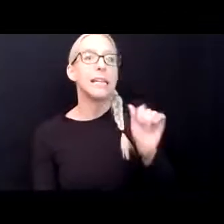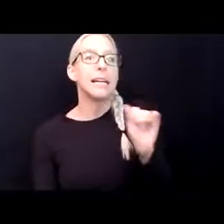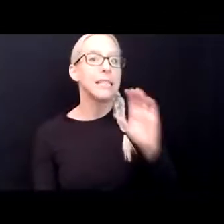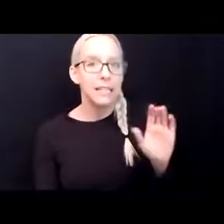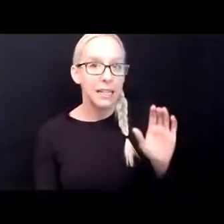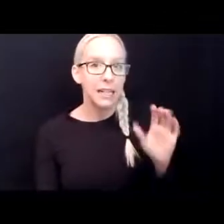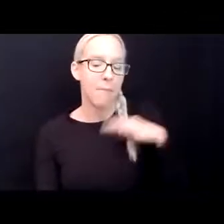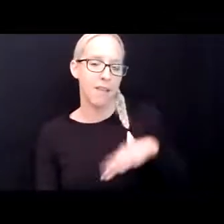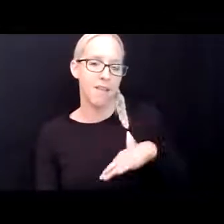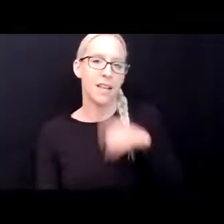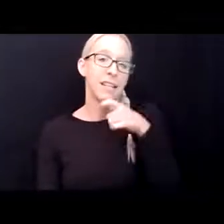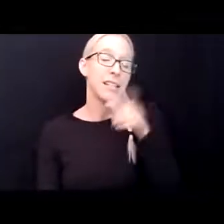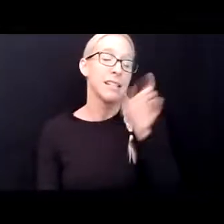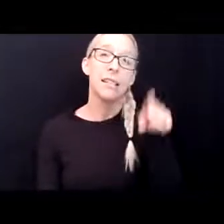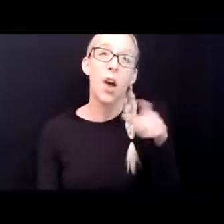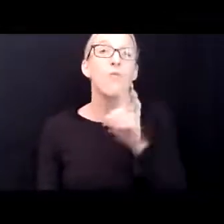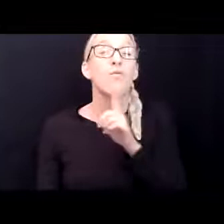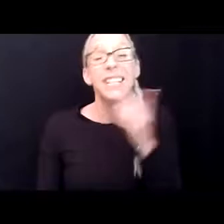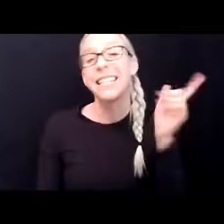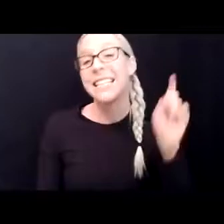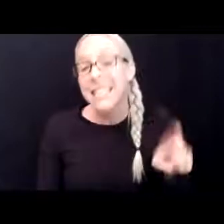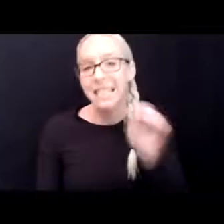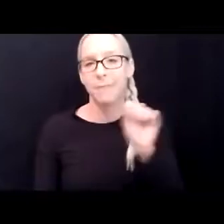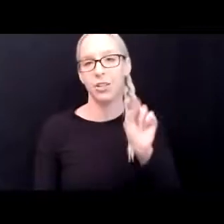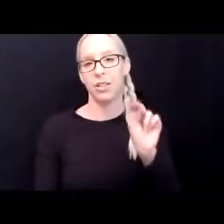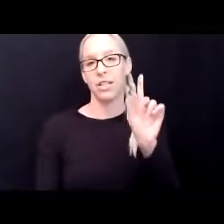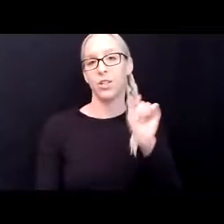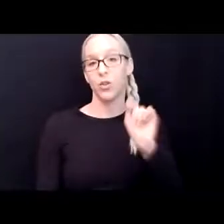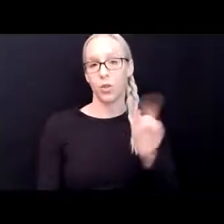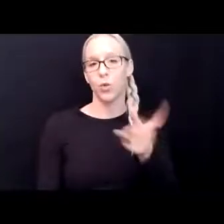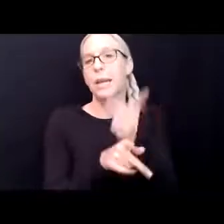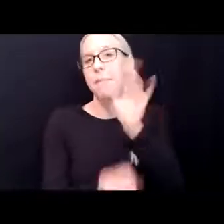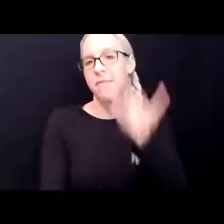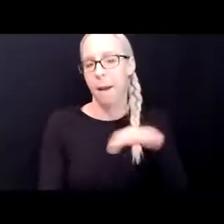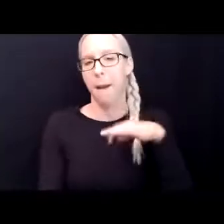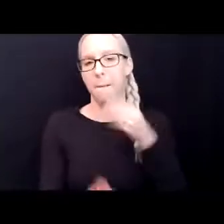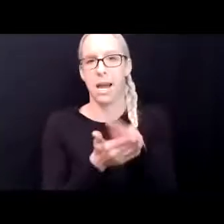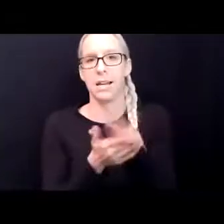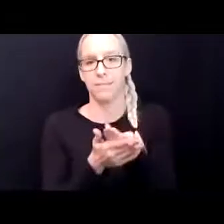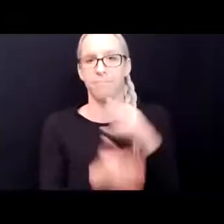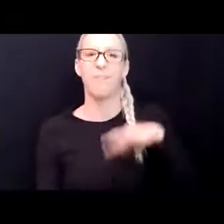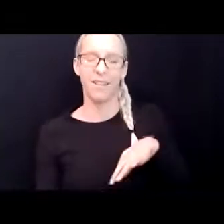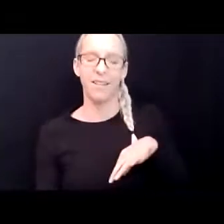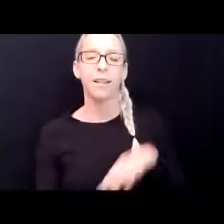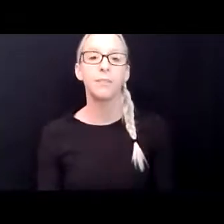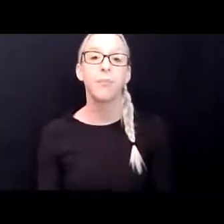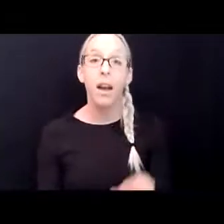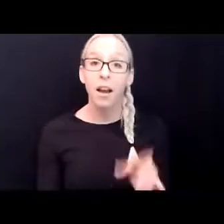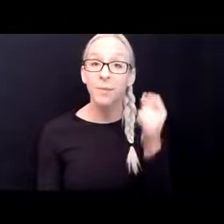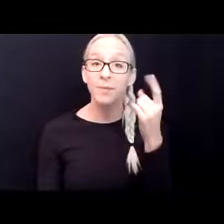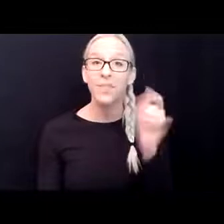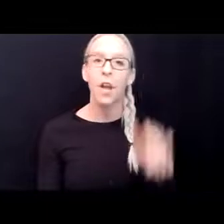necessarily need a special needs trust to keep that benefit. What we're going to find, though, is that there are other benefits